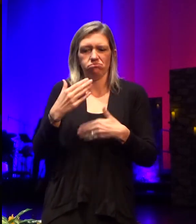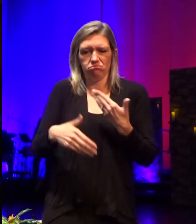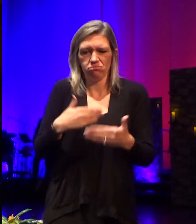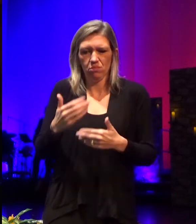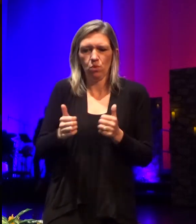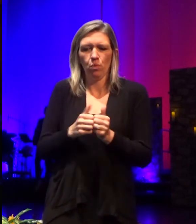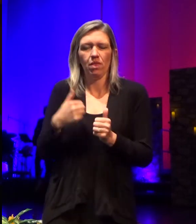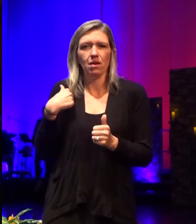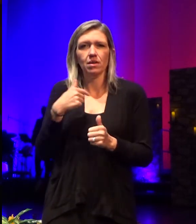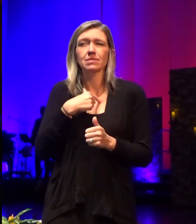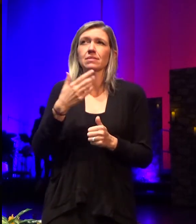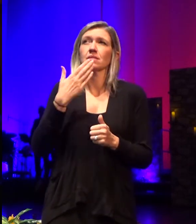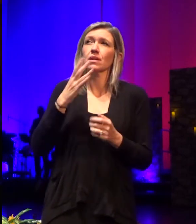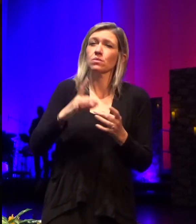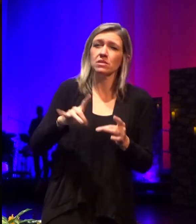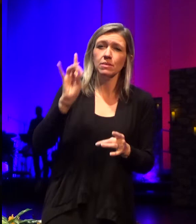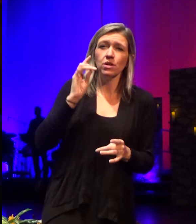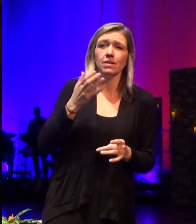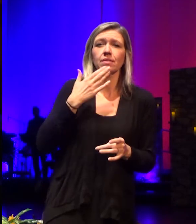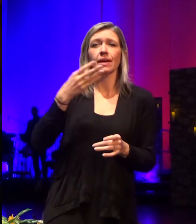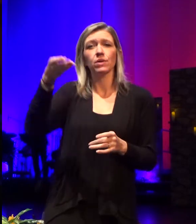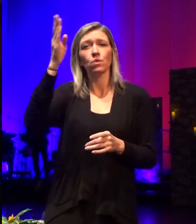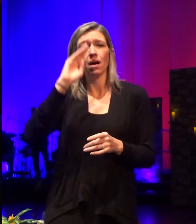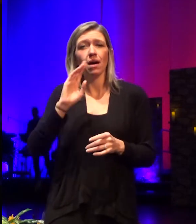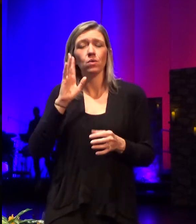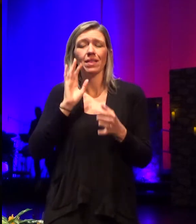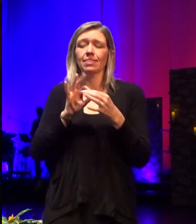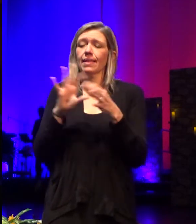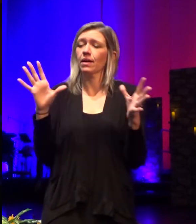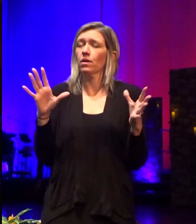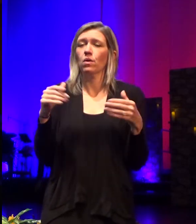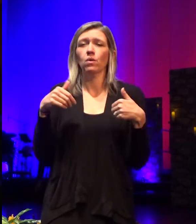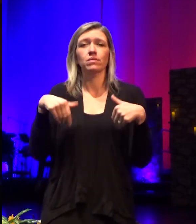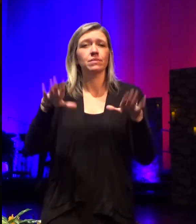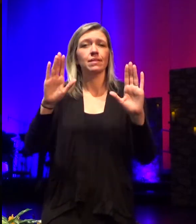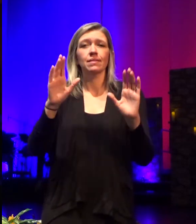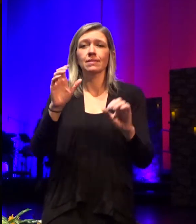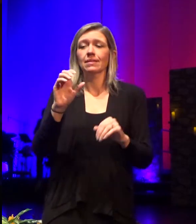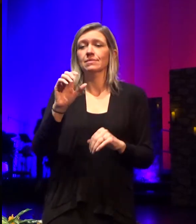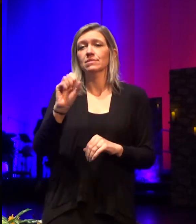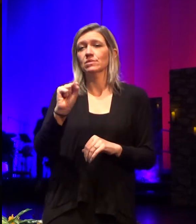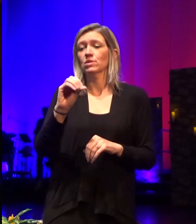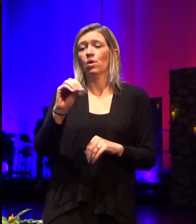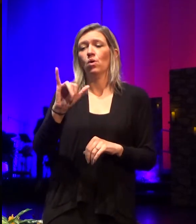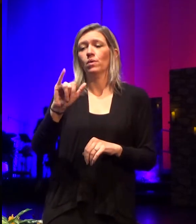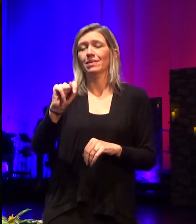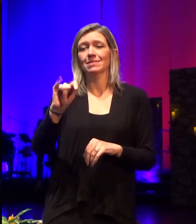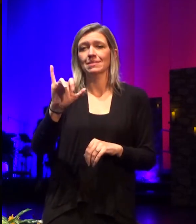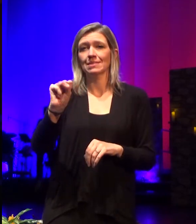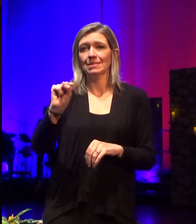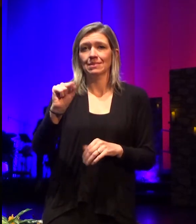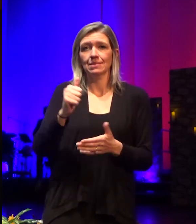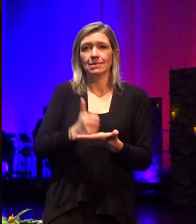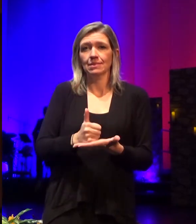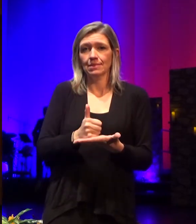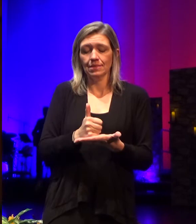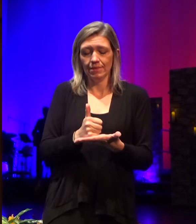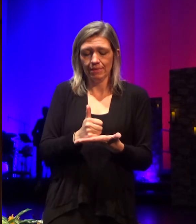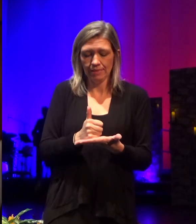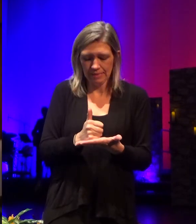Thank you, Spirit. Thank you, God. We let this go and let it be so. And so it is.